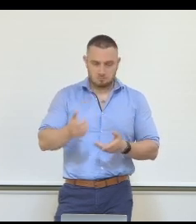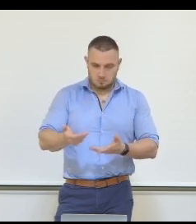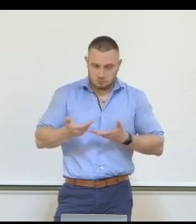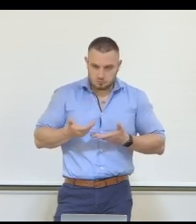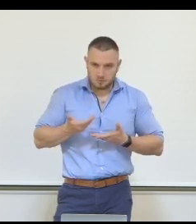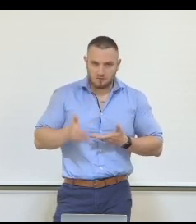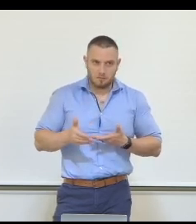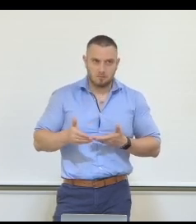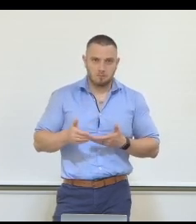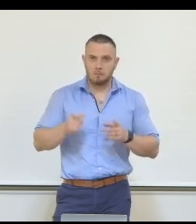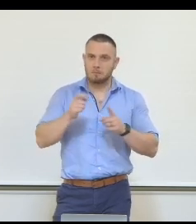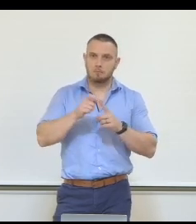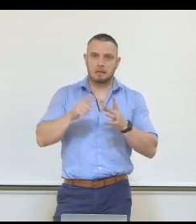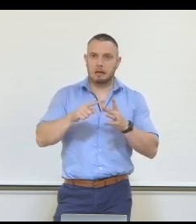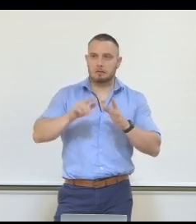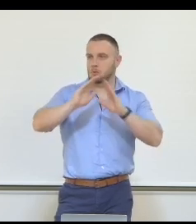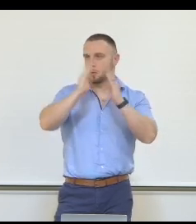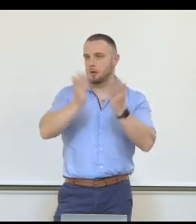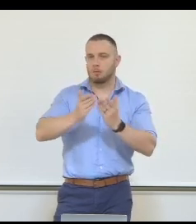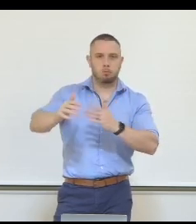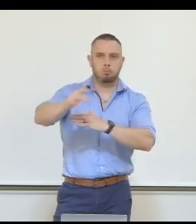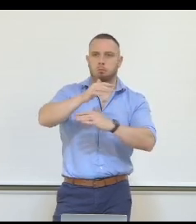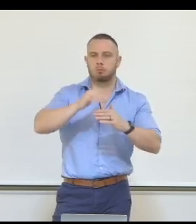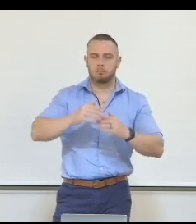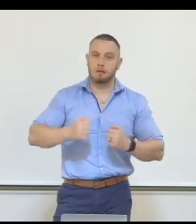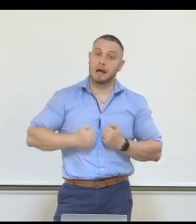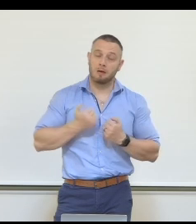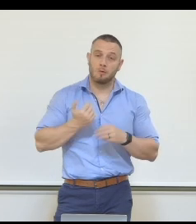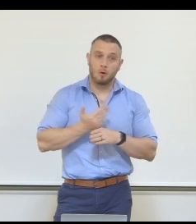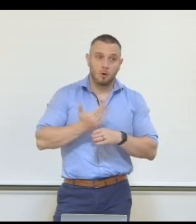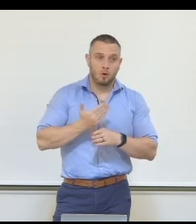by PIs from all over the world. So our work was mainly